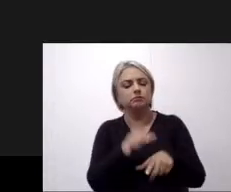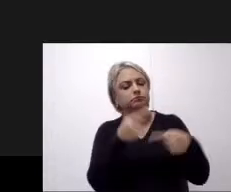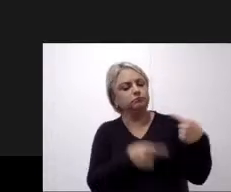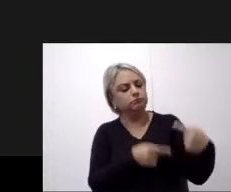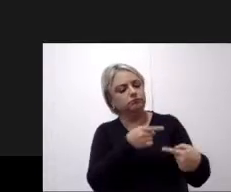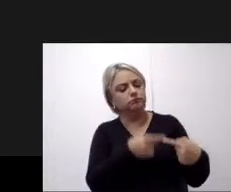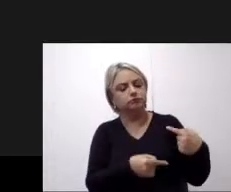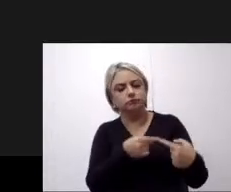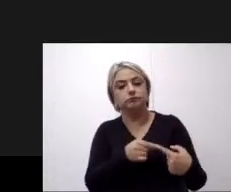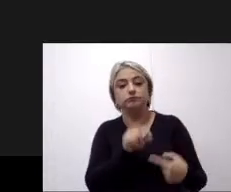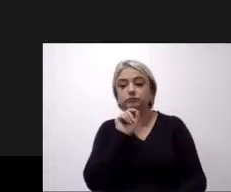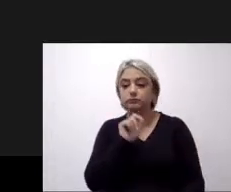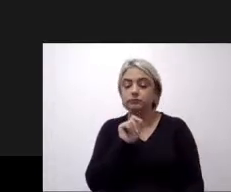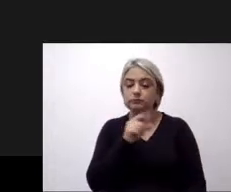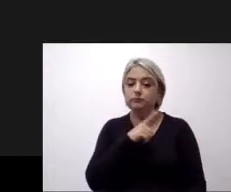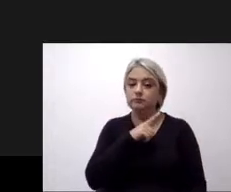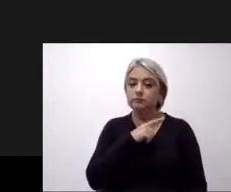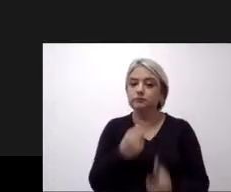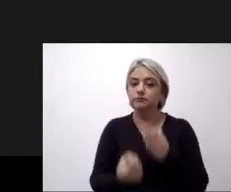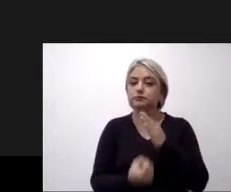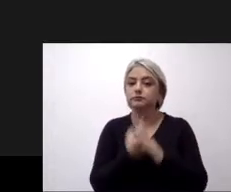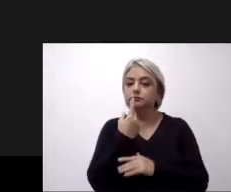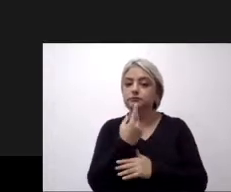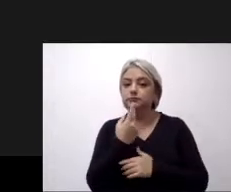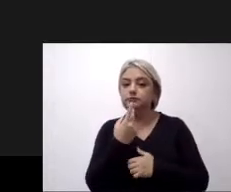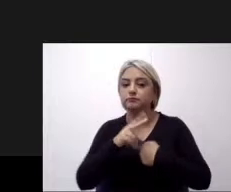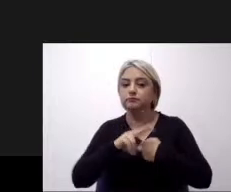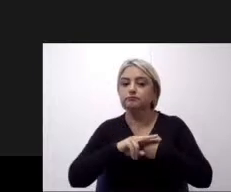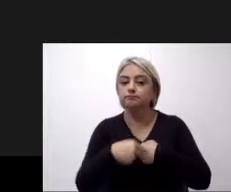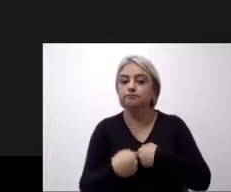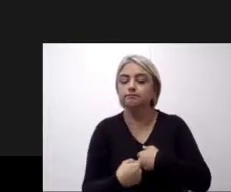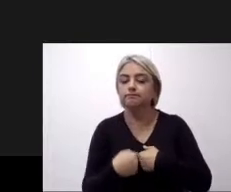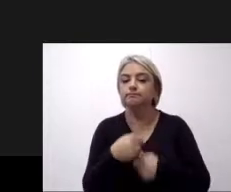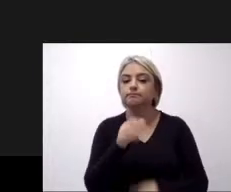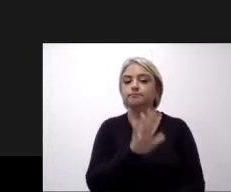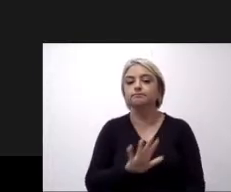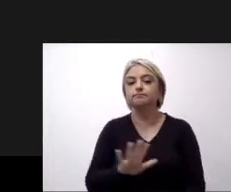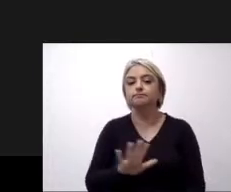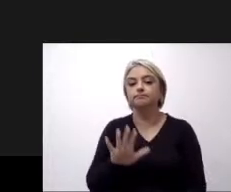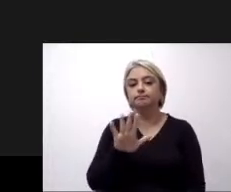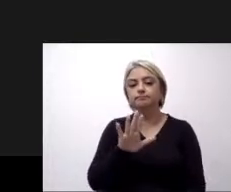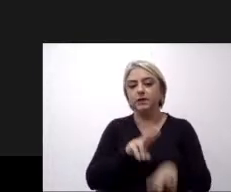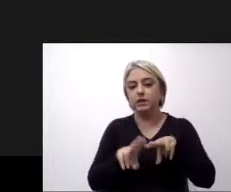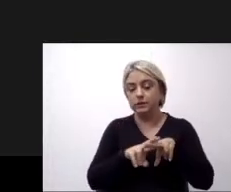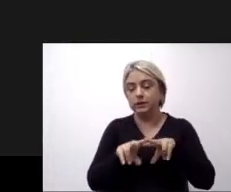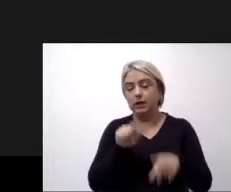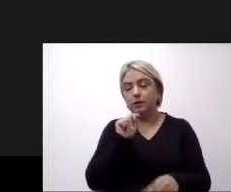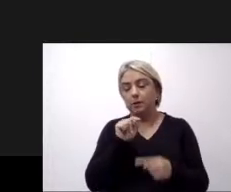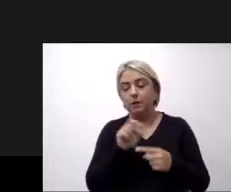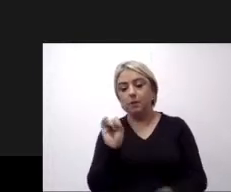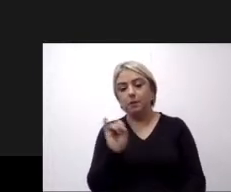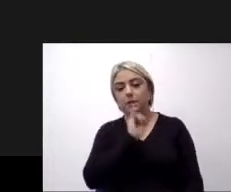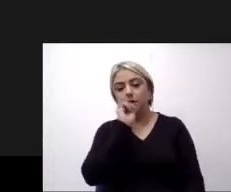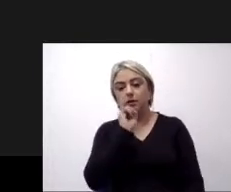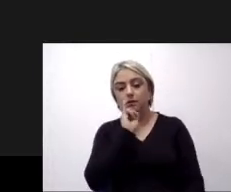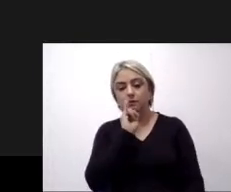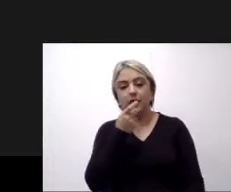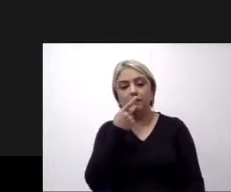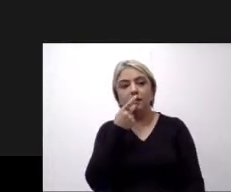effects. And that is an important point. To say it with other words,